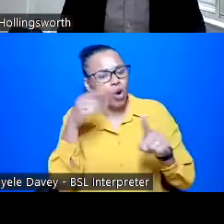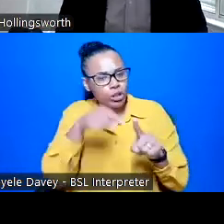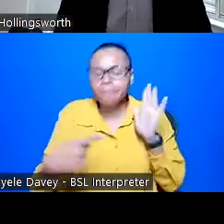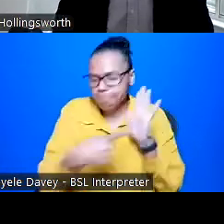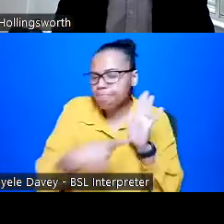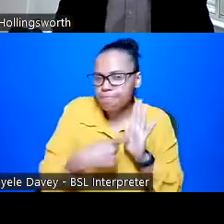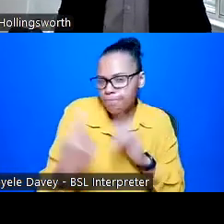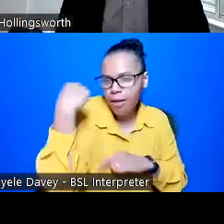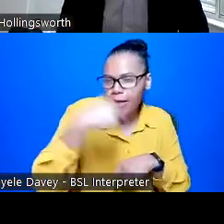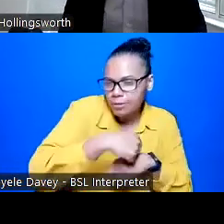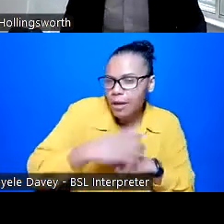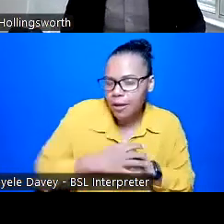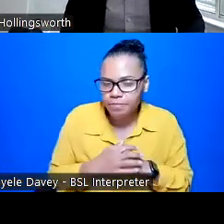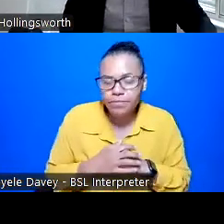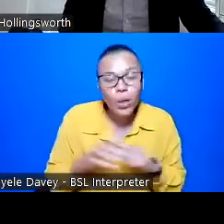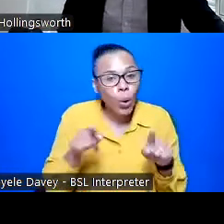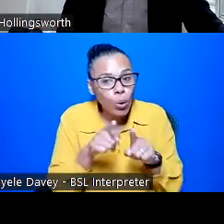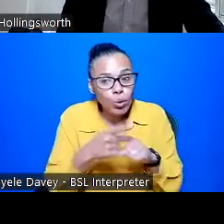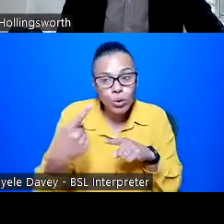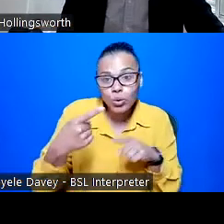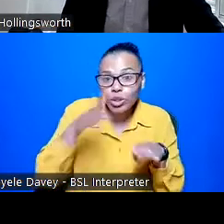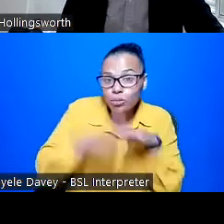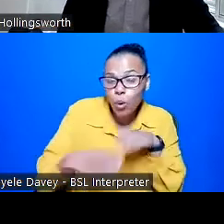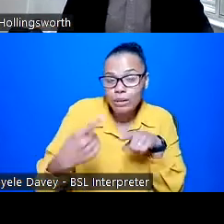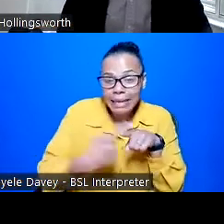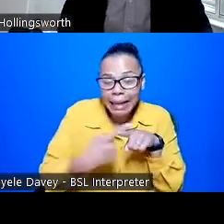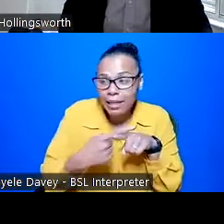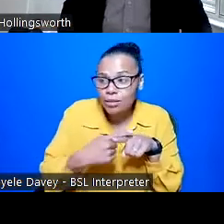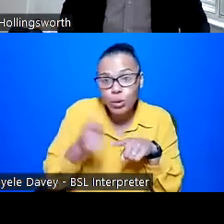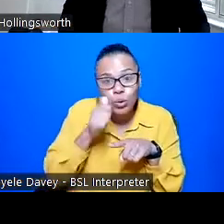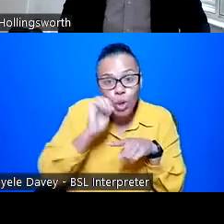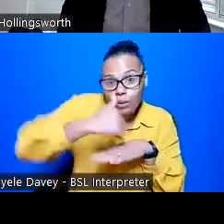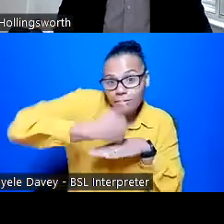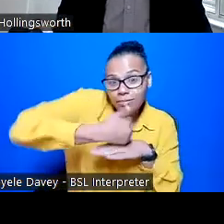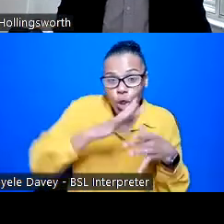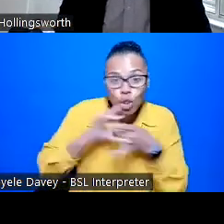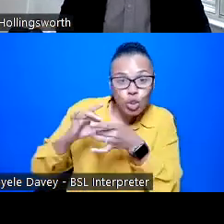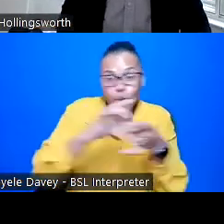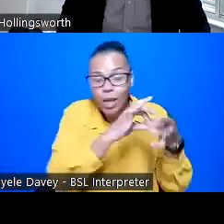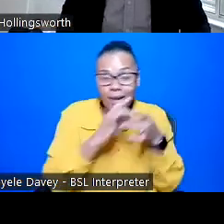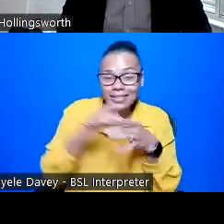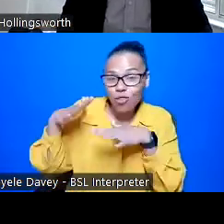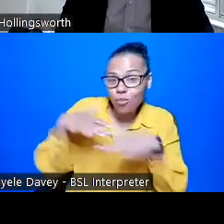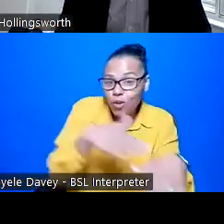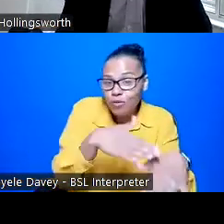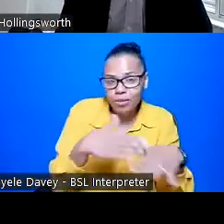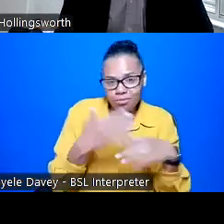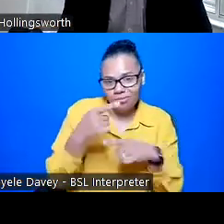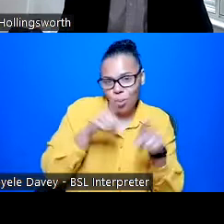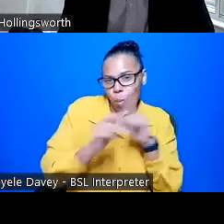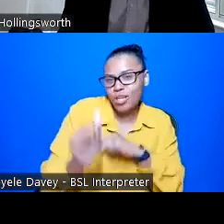Sport England, just over a year since Uniting the Movement was launched, a 10-year decade strategy to enable us to